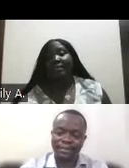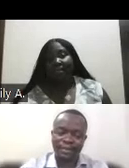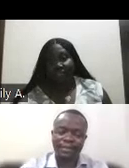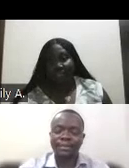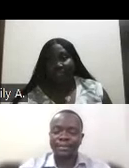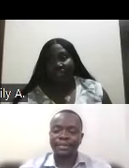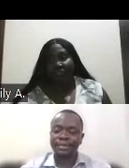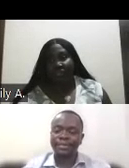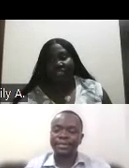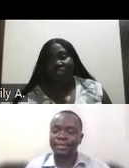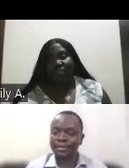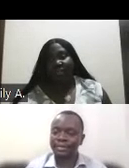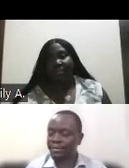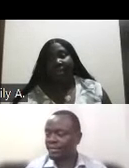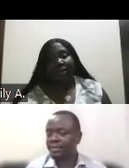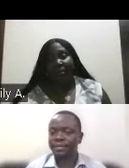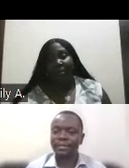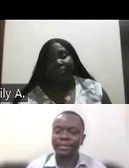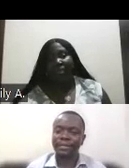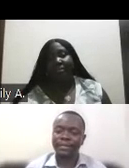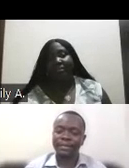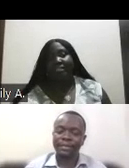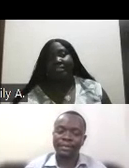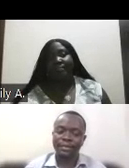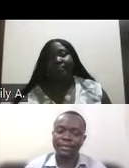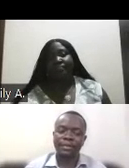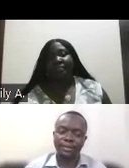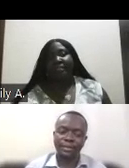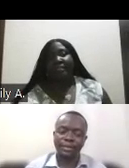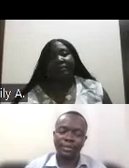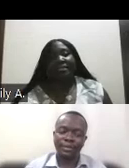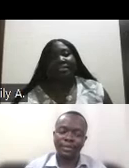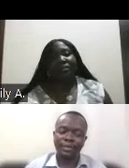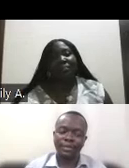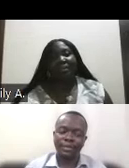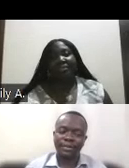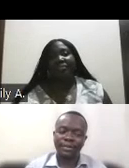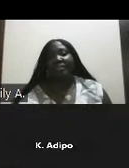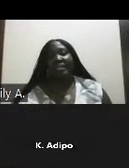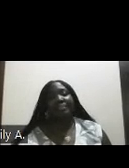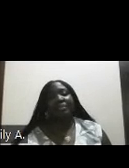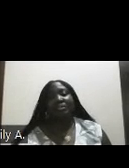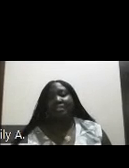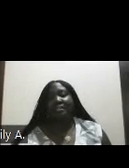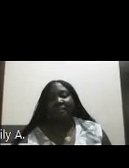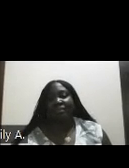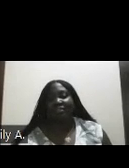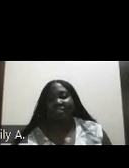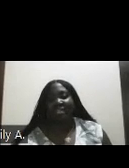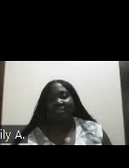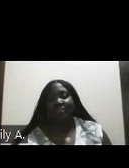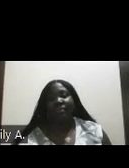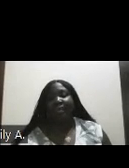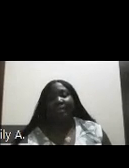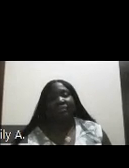occur, HR draw the change plan. How are we going to go about it? Now there's the component of the remote. When